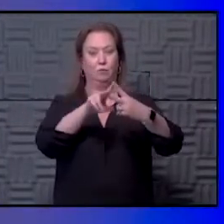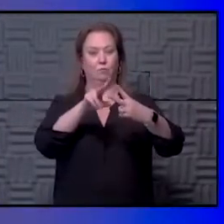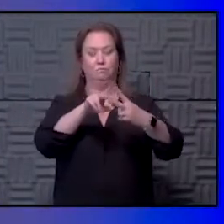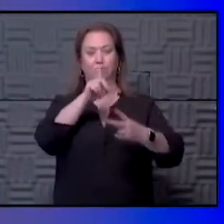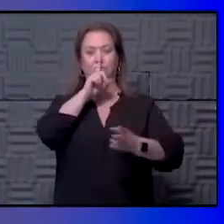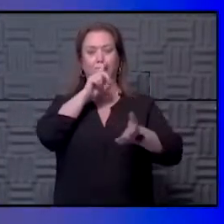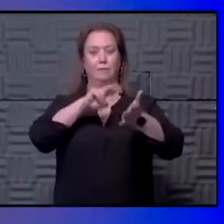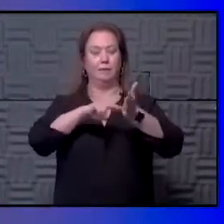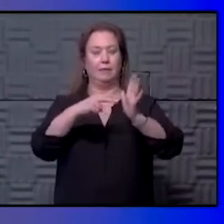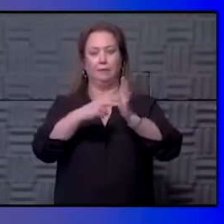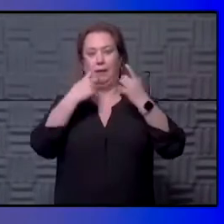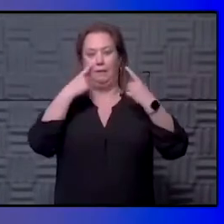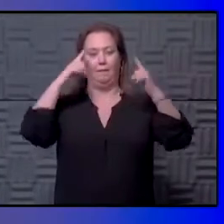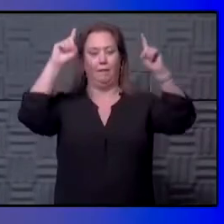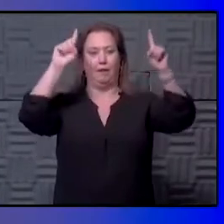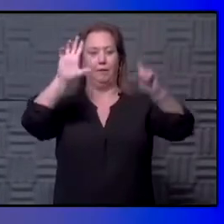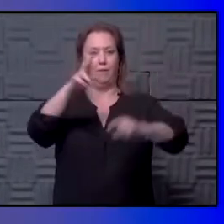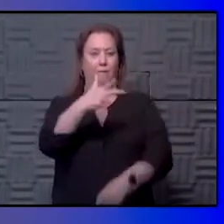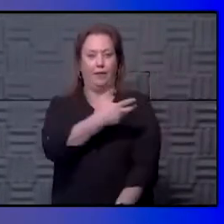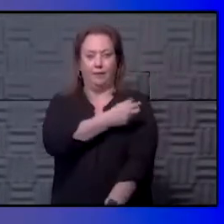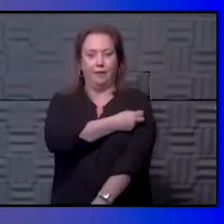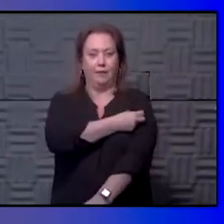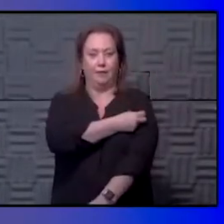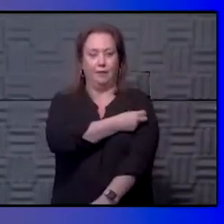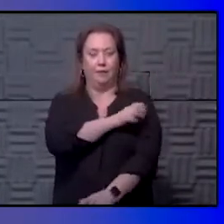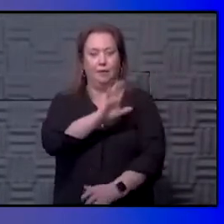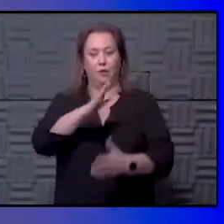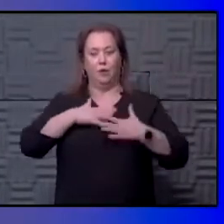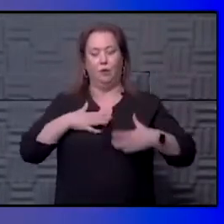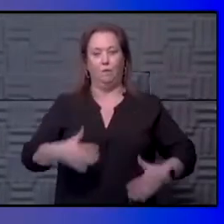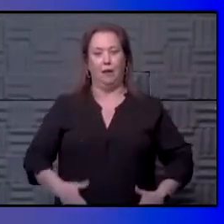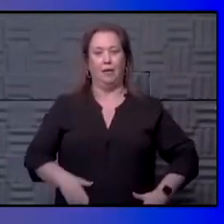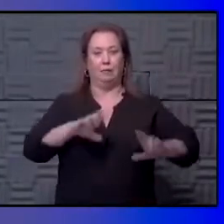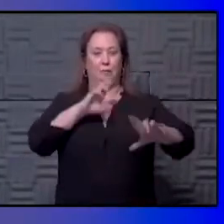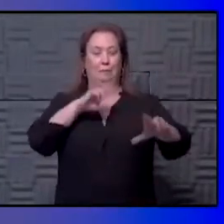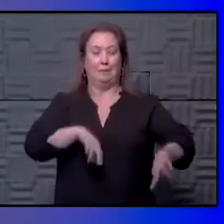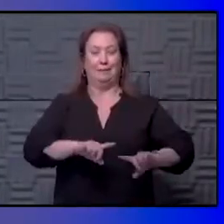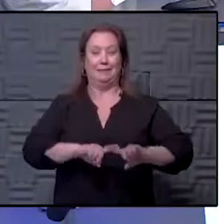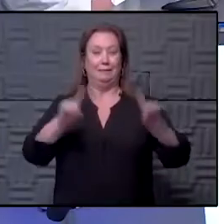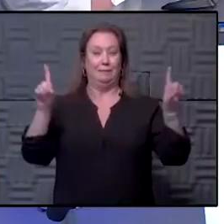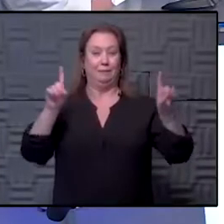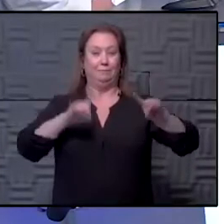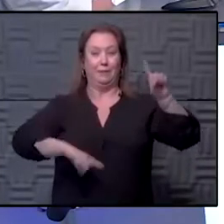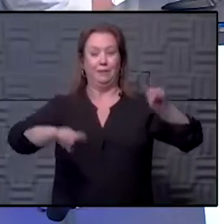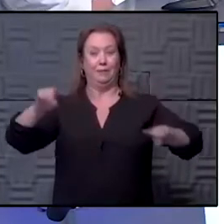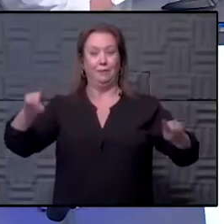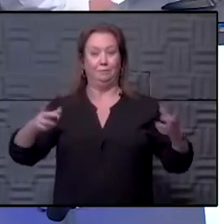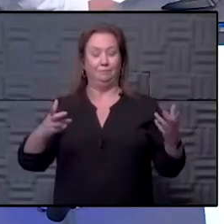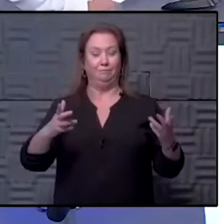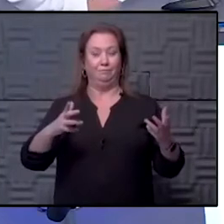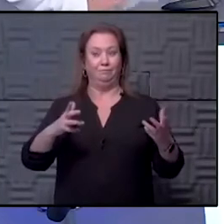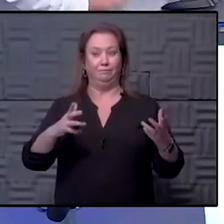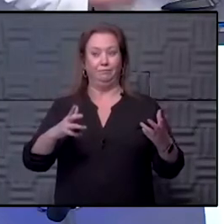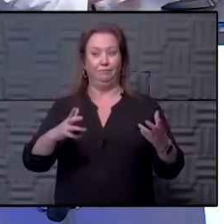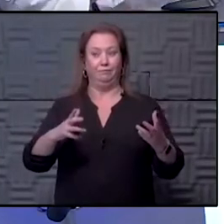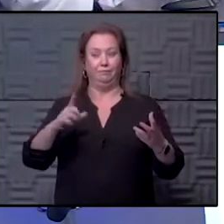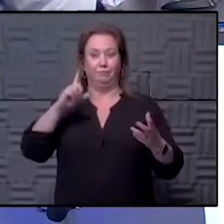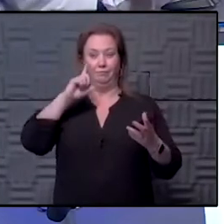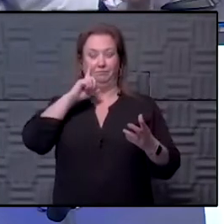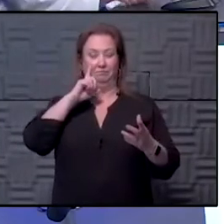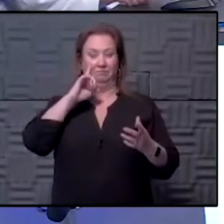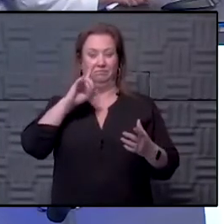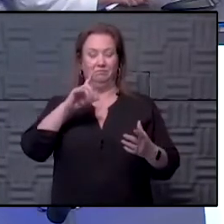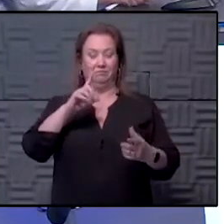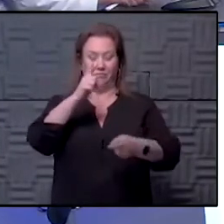about the effectiveness of the vaccine itself. It's just everyone's response is a little different. That's how I look at it. I think it's